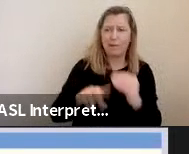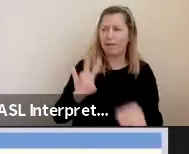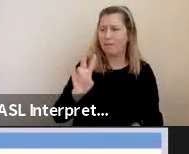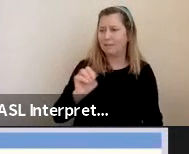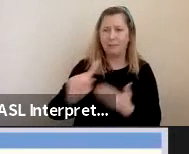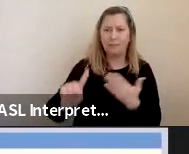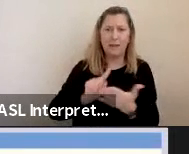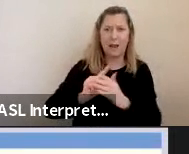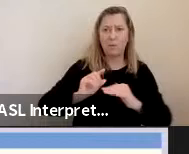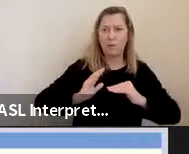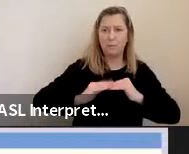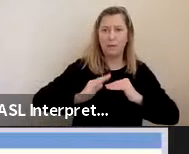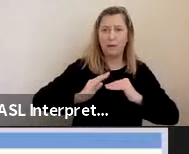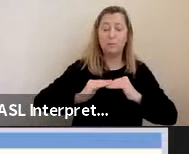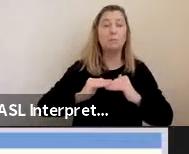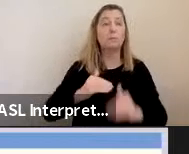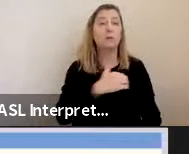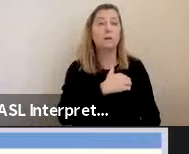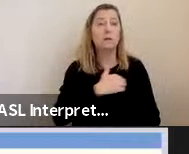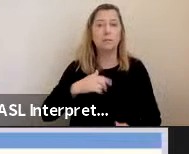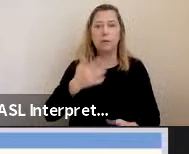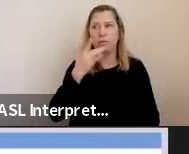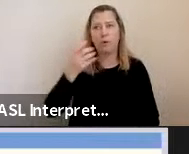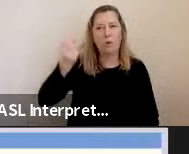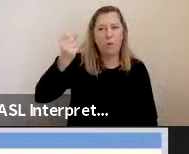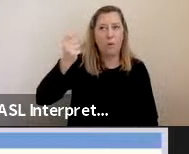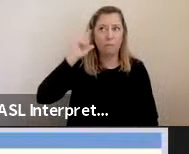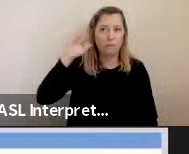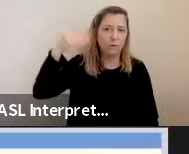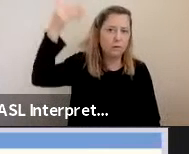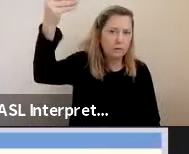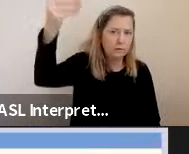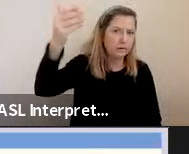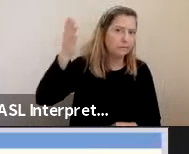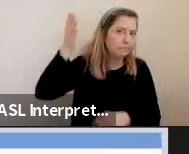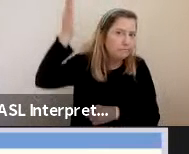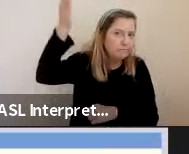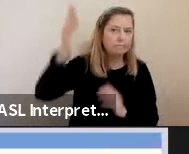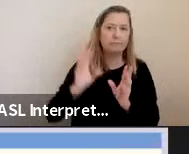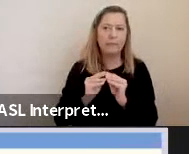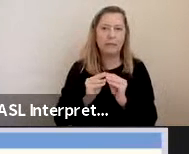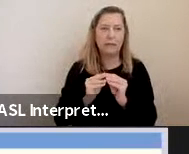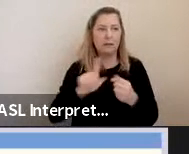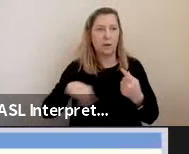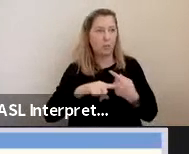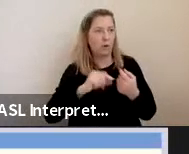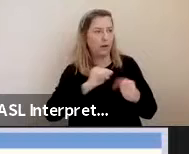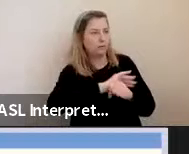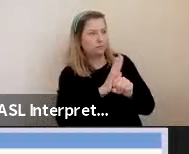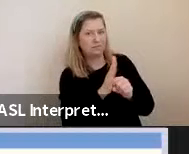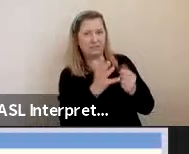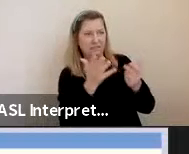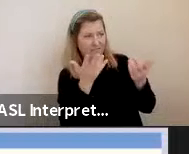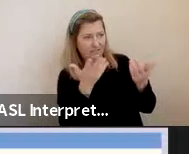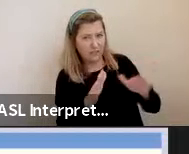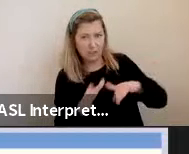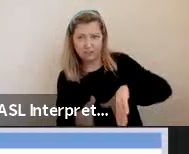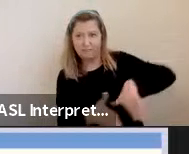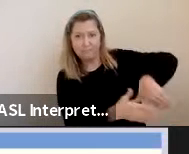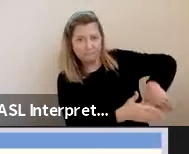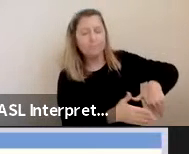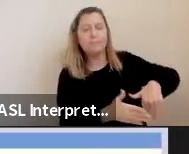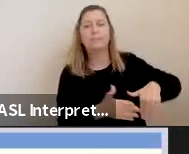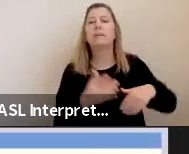The committee would like to shelve this discussion for a future meeting after COVID so that discussion